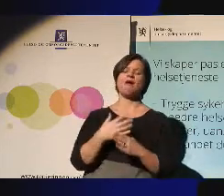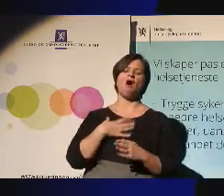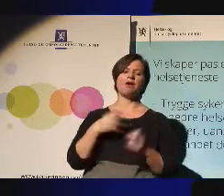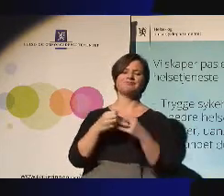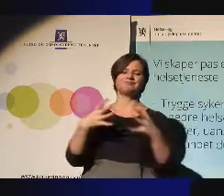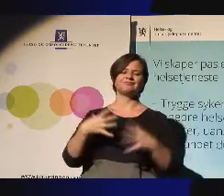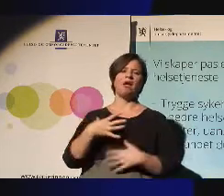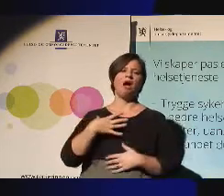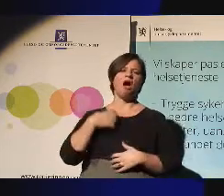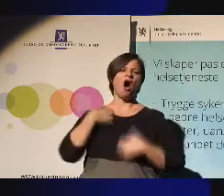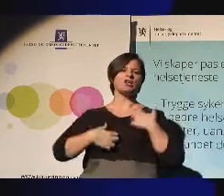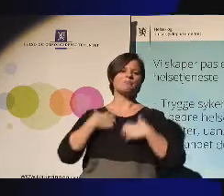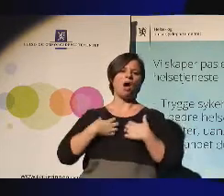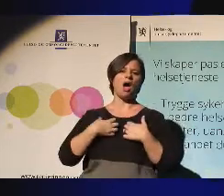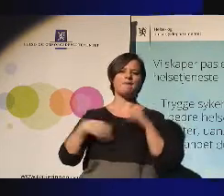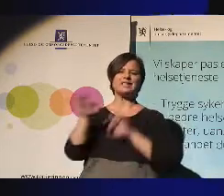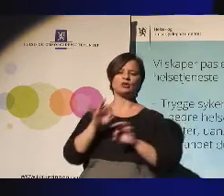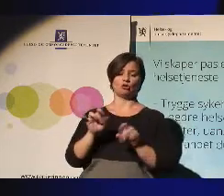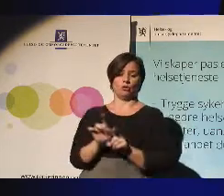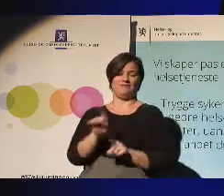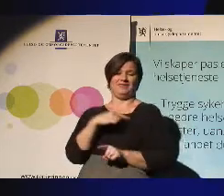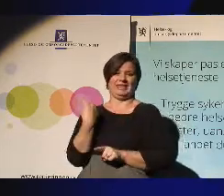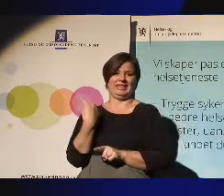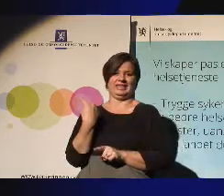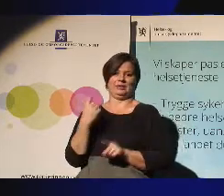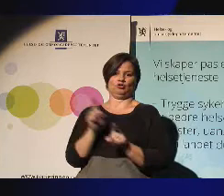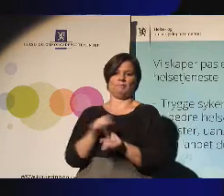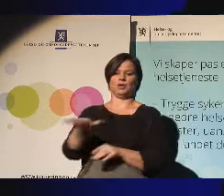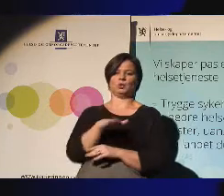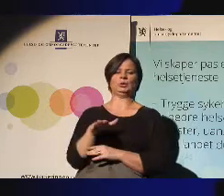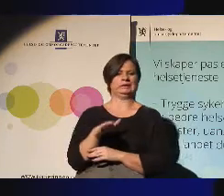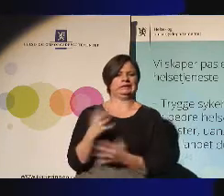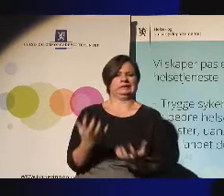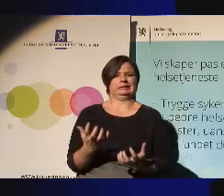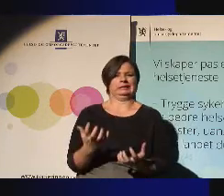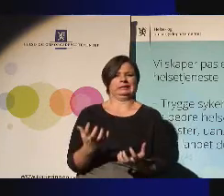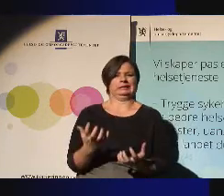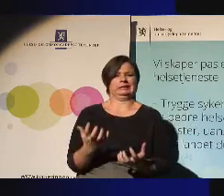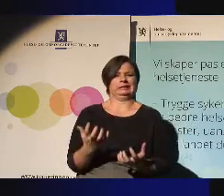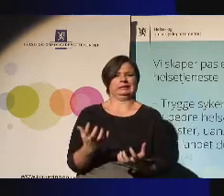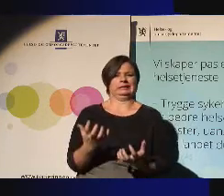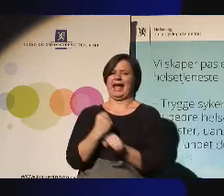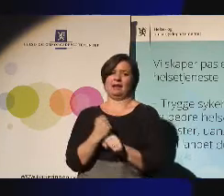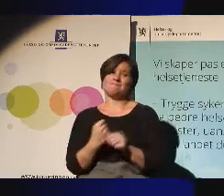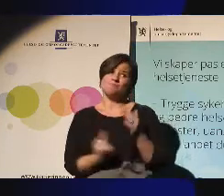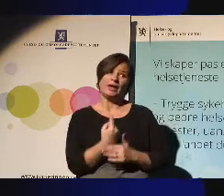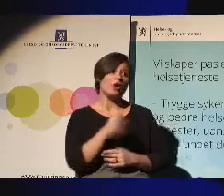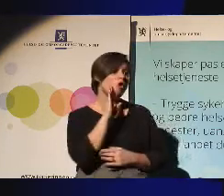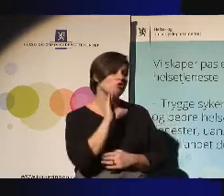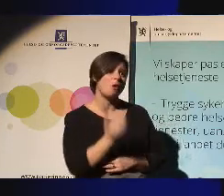and we are a little bit unsure as a nation of how to think about that just now. You may not have heard about this.